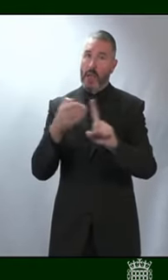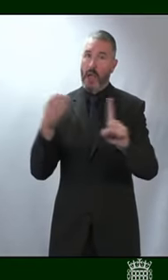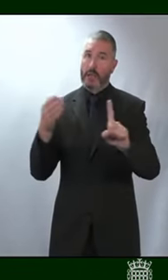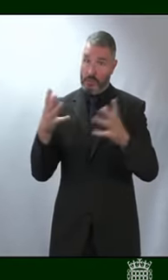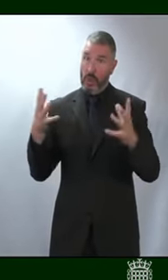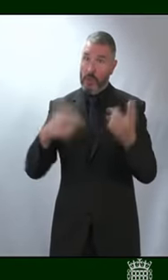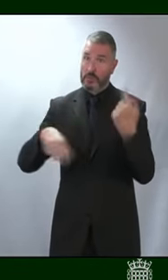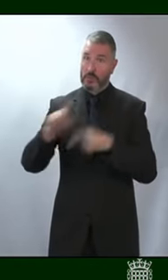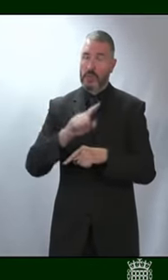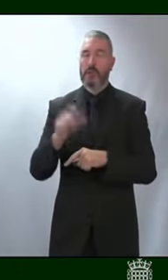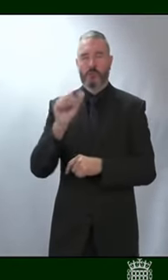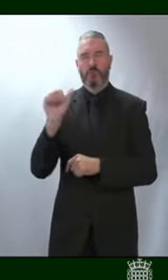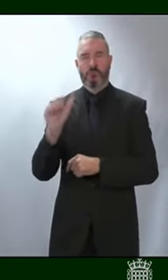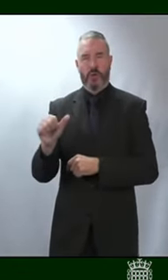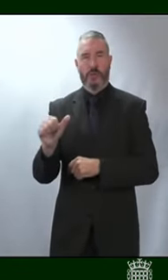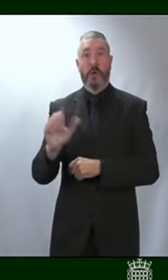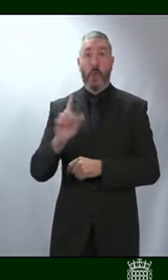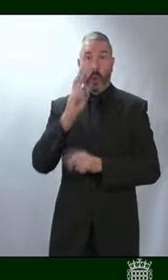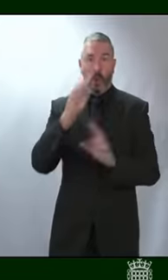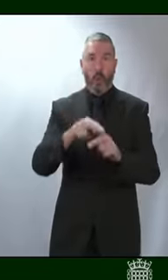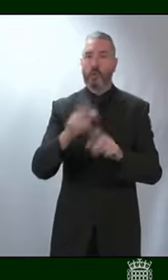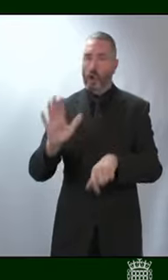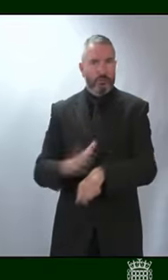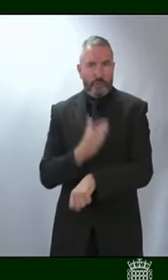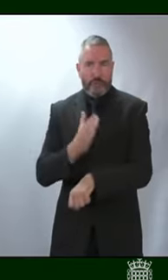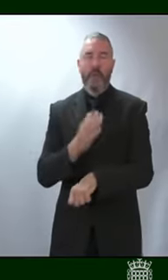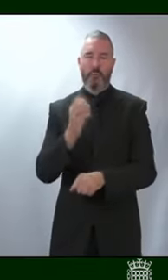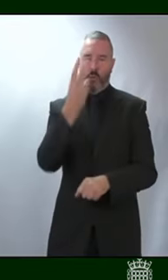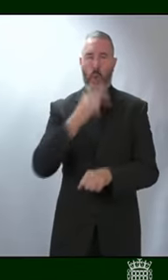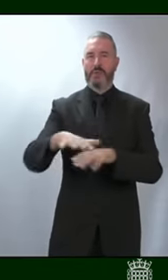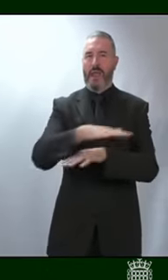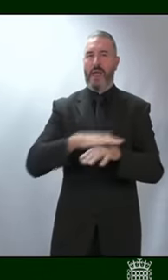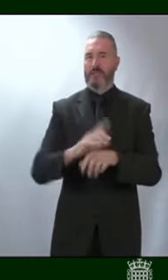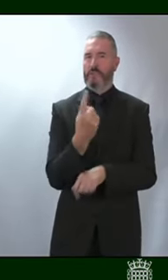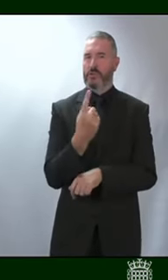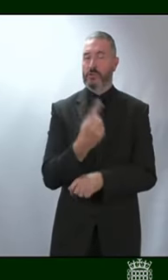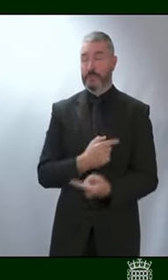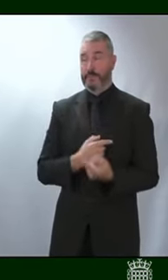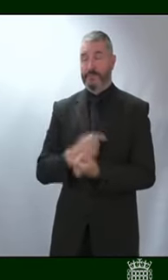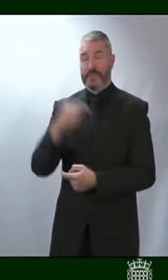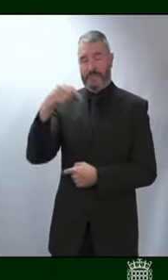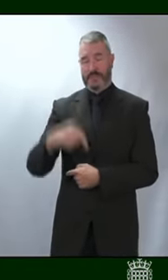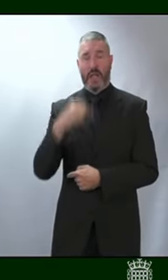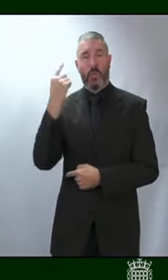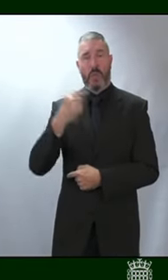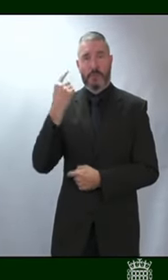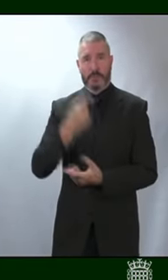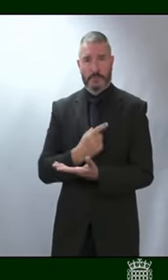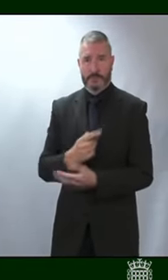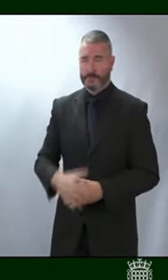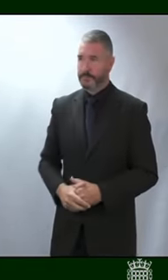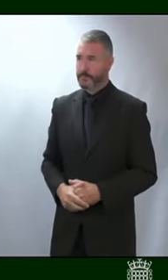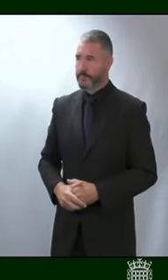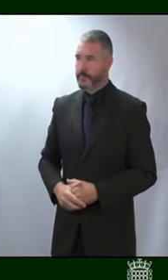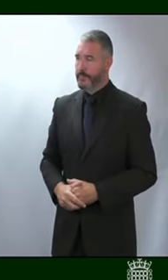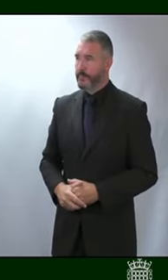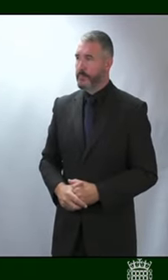will focus, as he rightly says, on brownfield. Heading to South London with Florence Sessalome. Florence Sessalome.